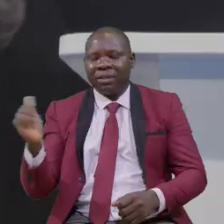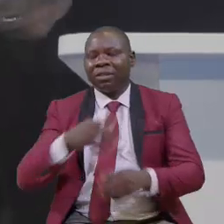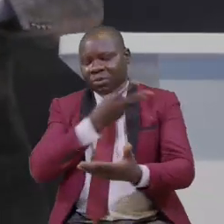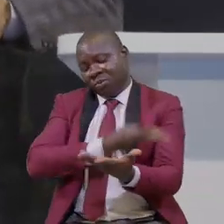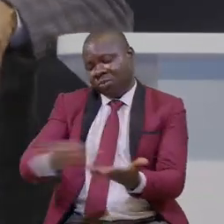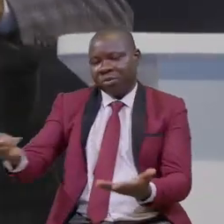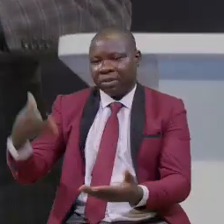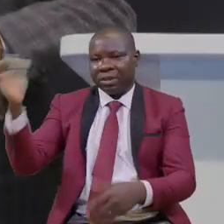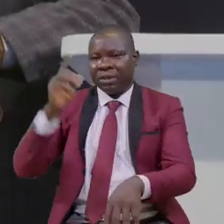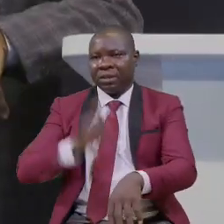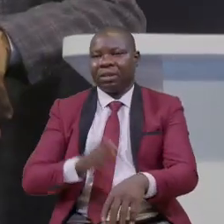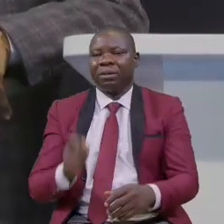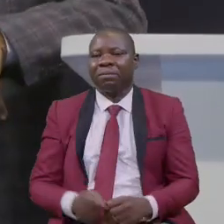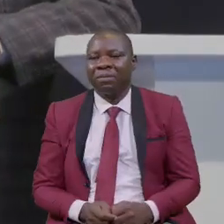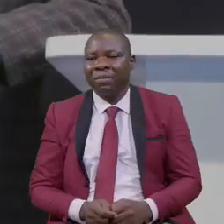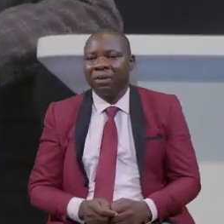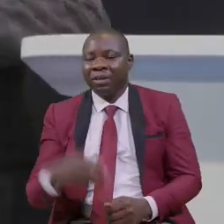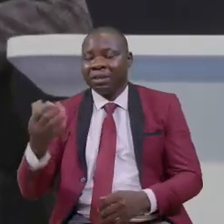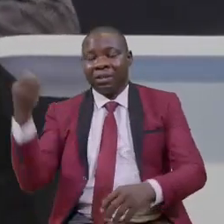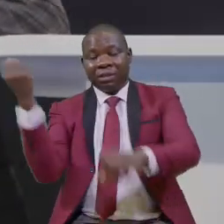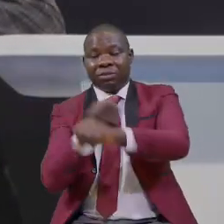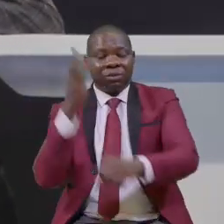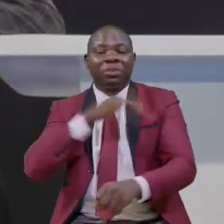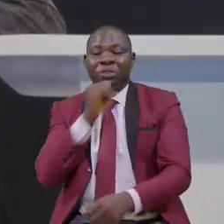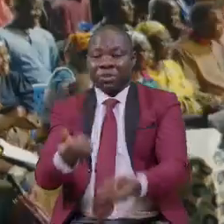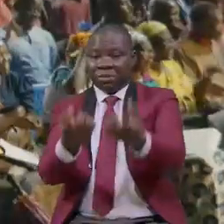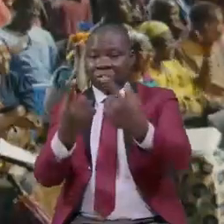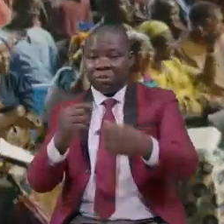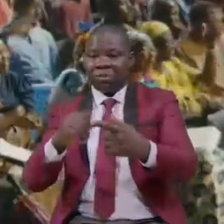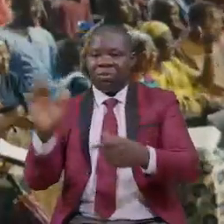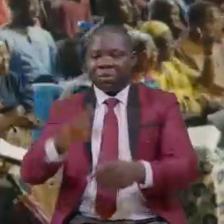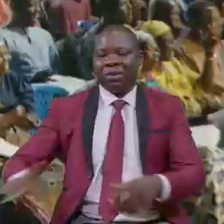time. Their stone will not reach your aeroplane.